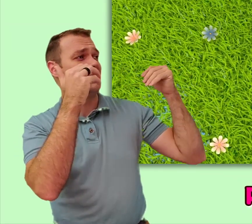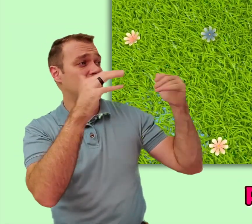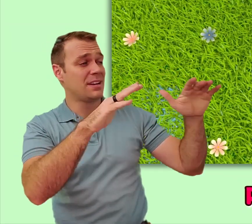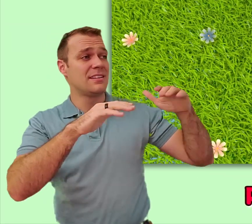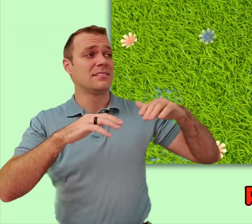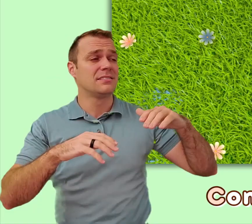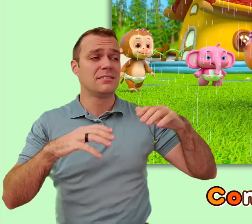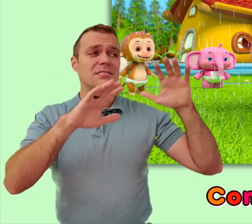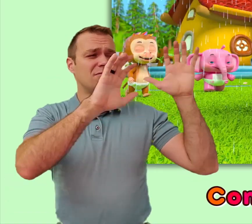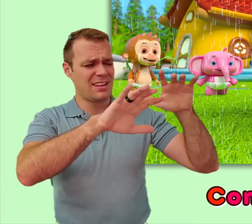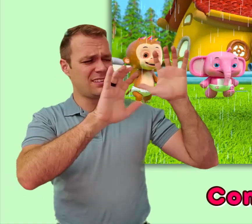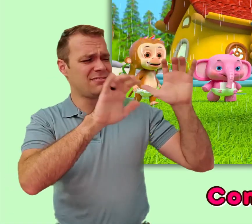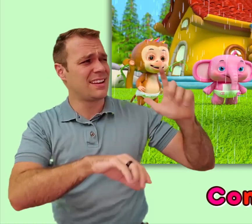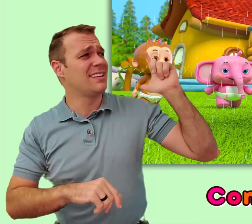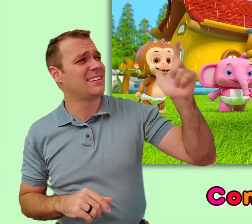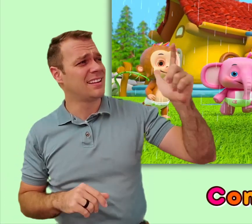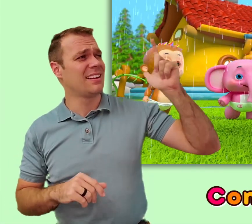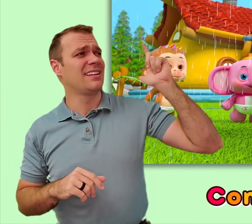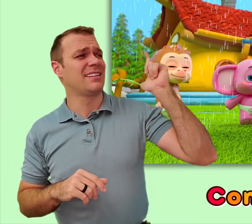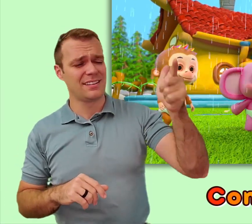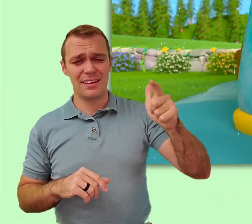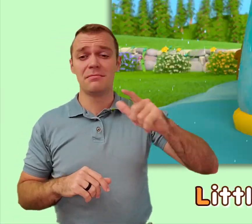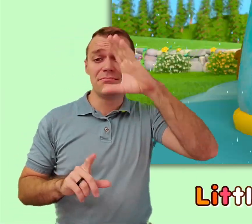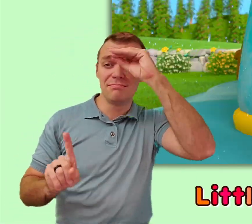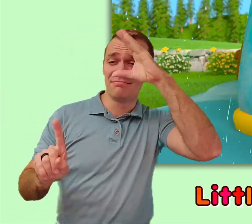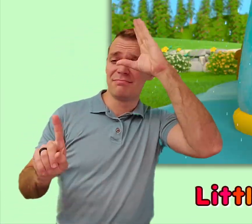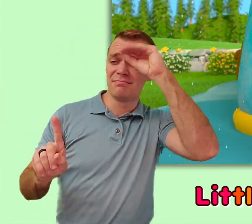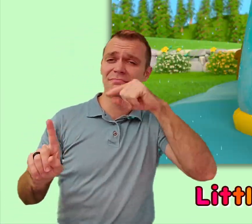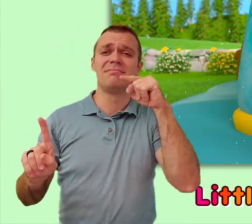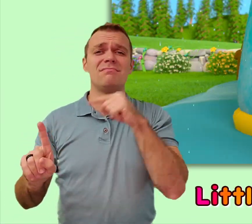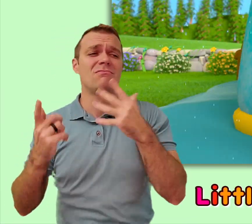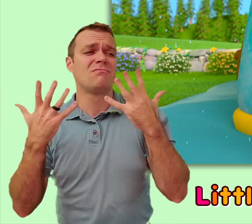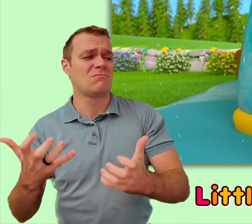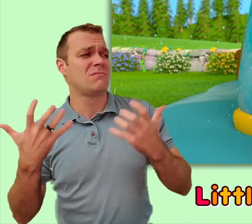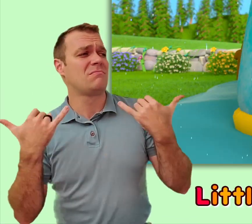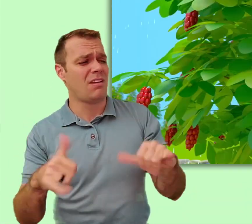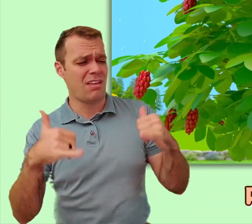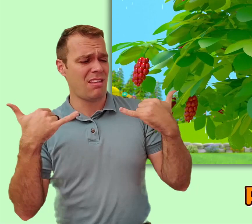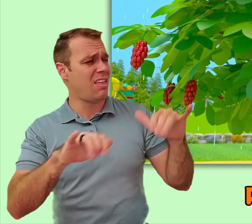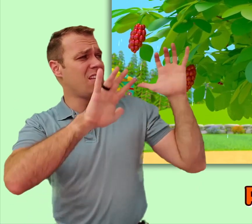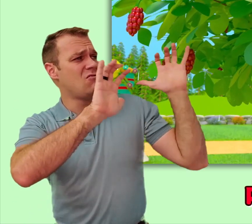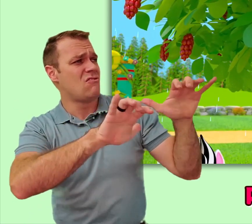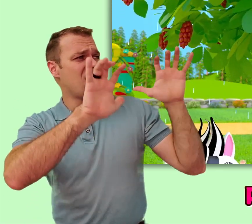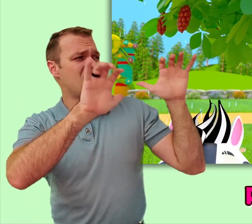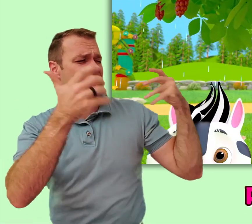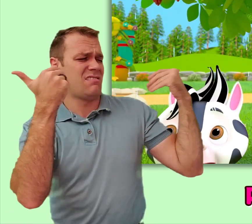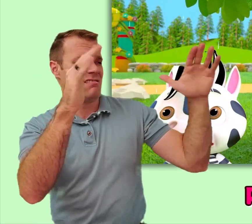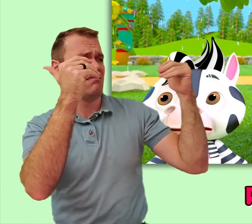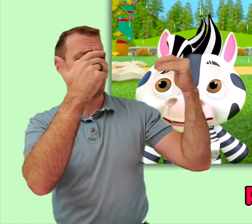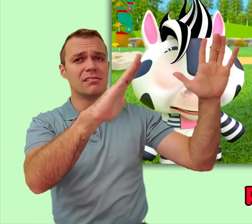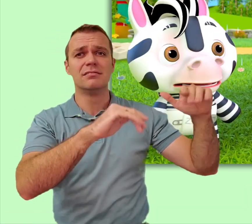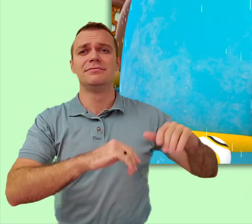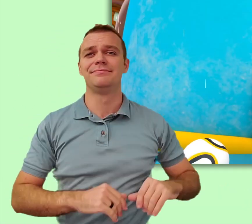Rain, go away, come again another day. Little Johnny wants to play. Rain,